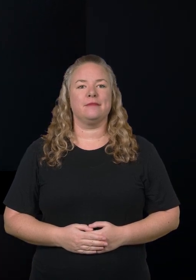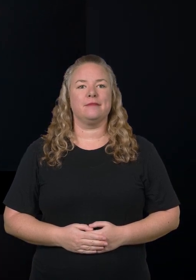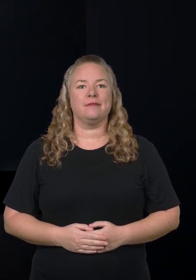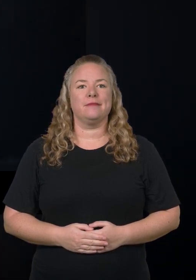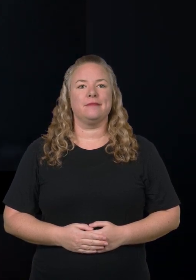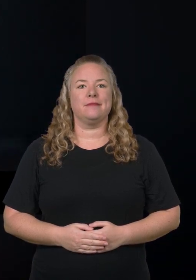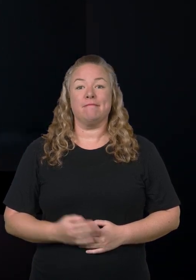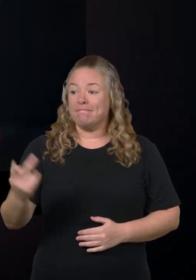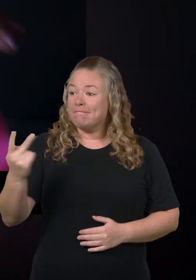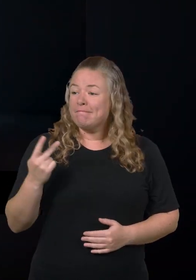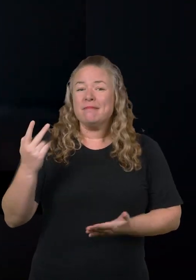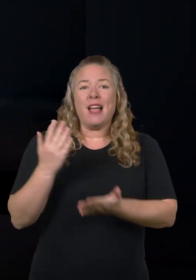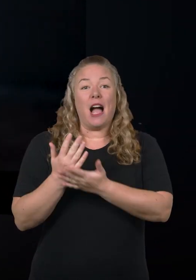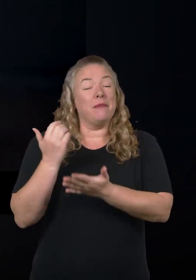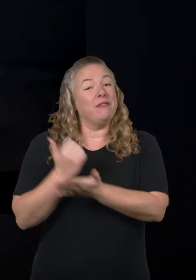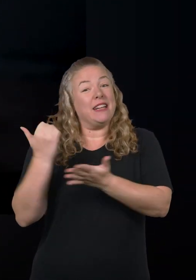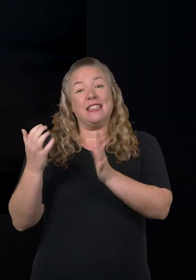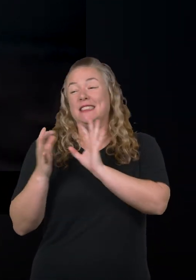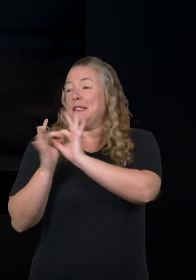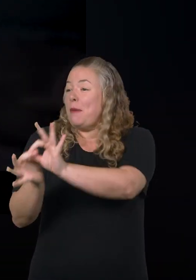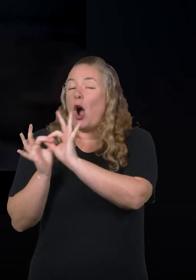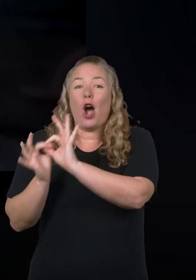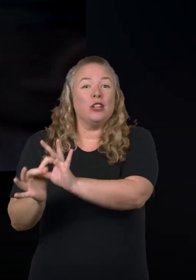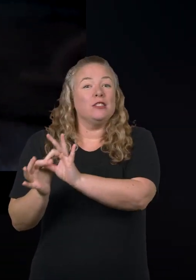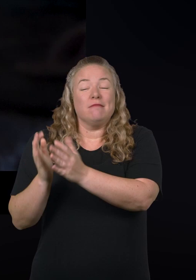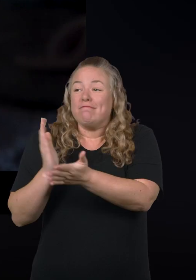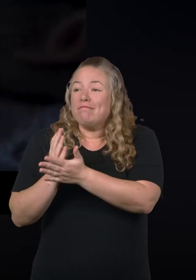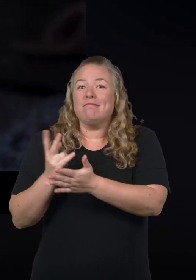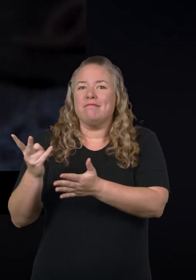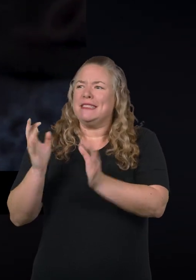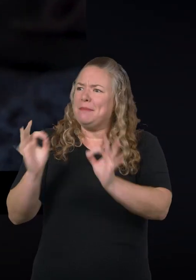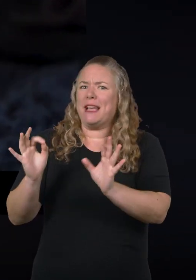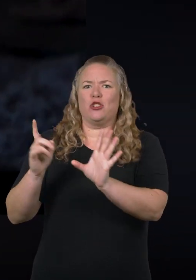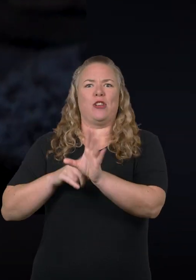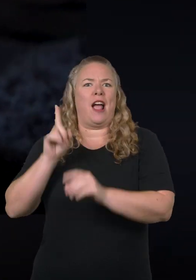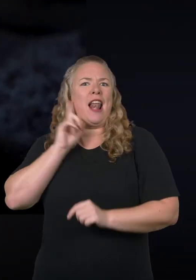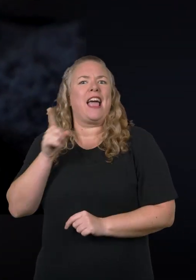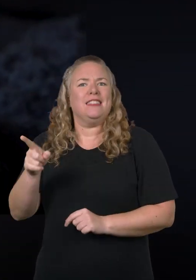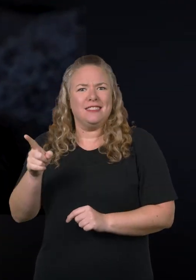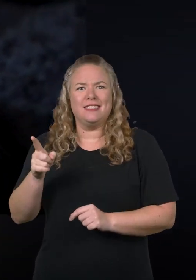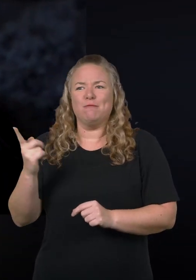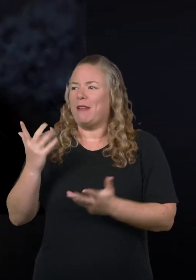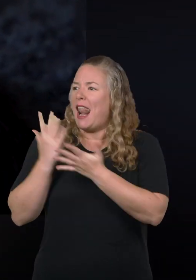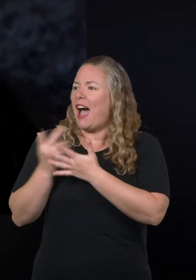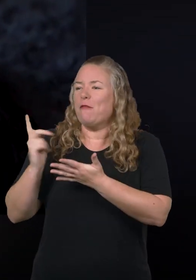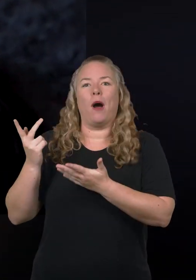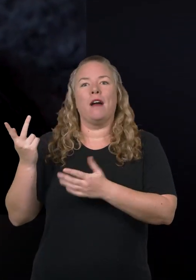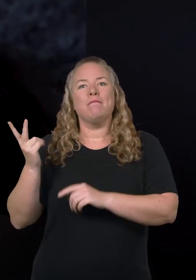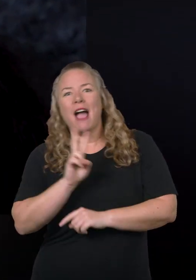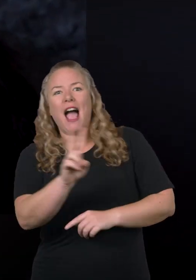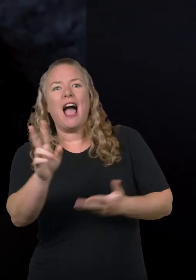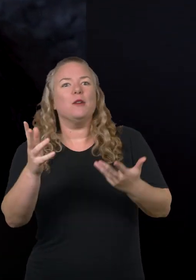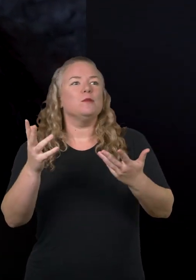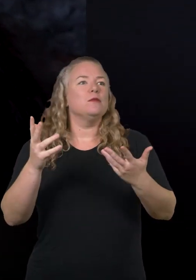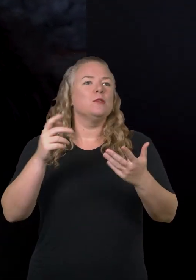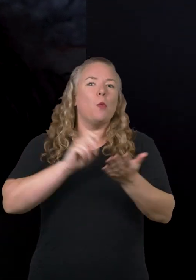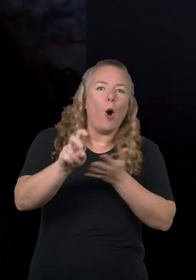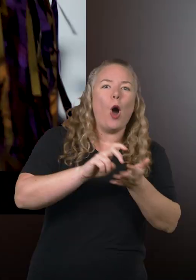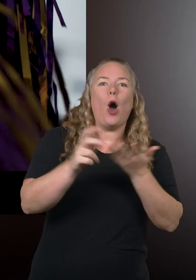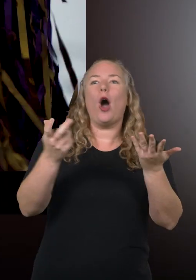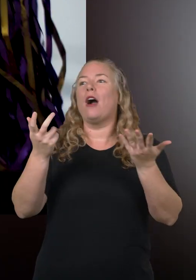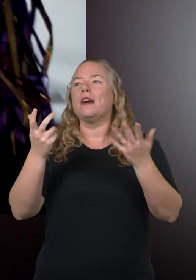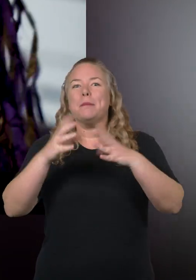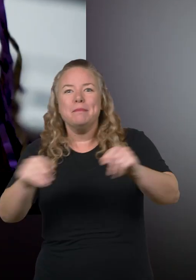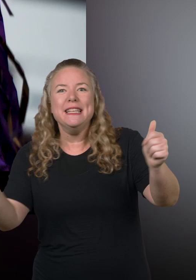Rosie and I have a fantastic bond. She's a very social young lady. We love being out and about,